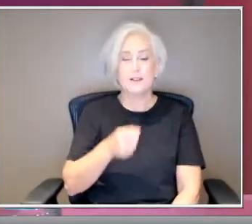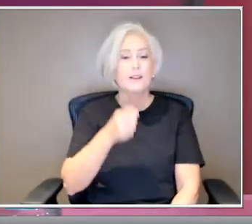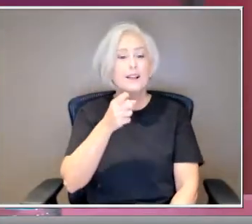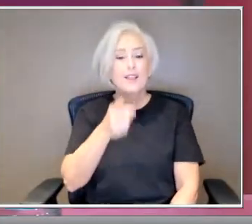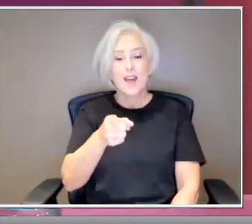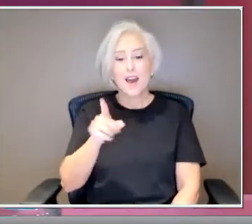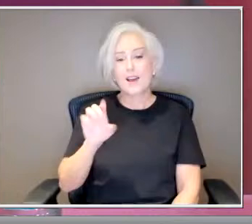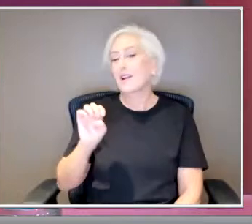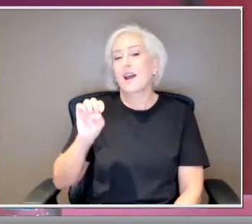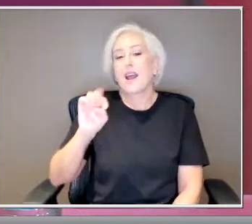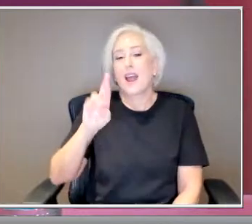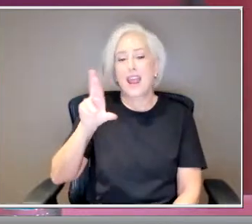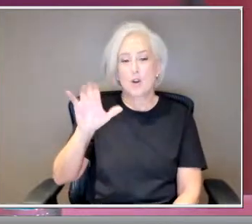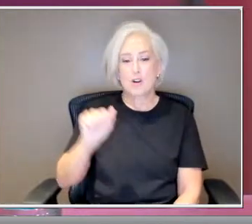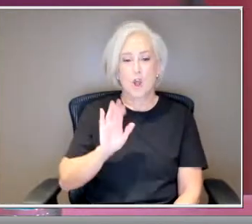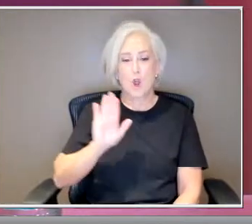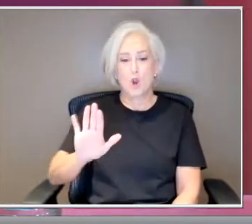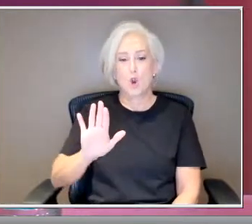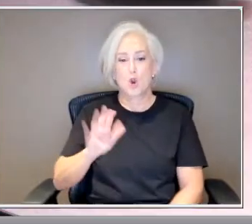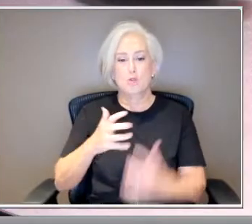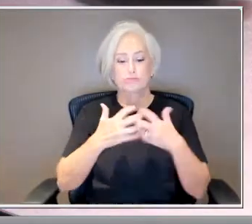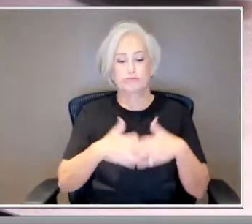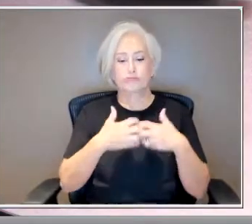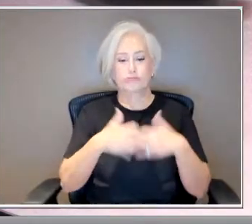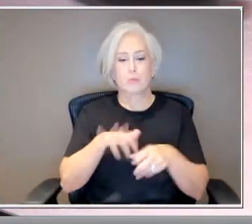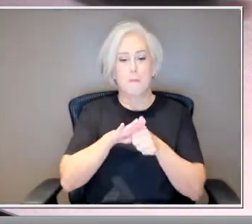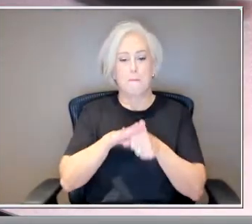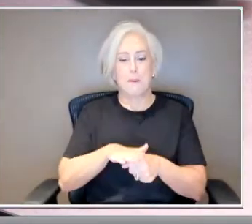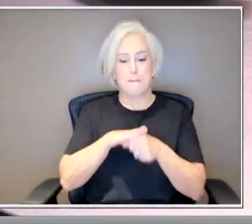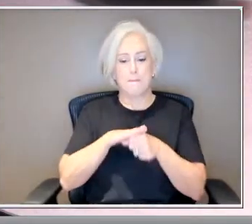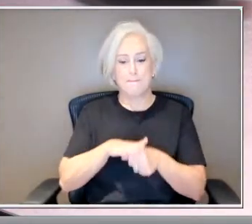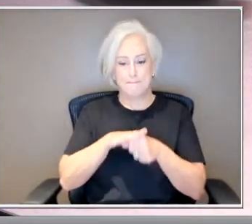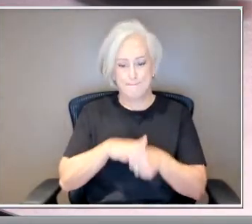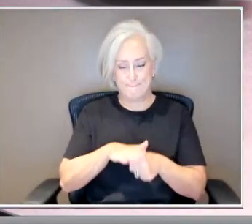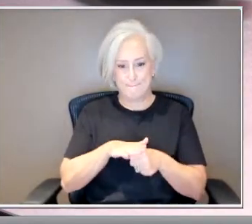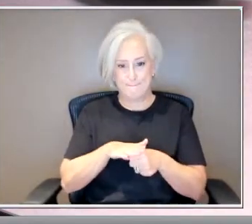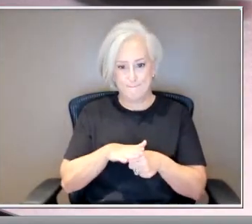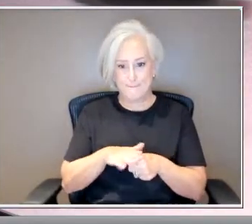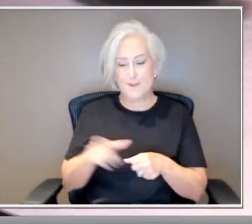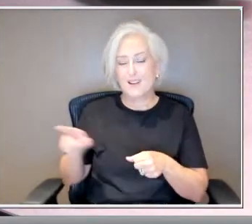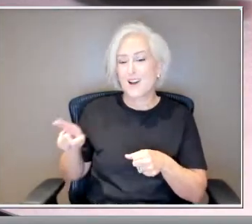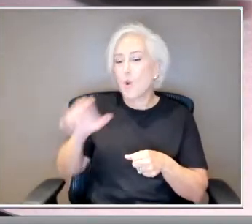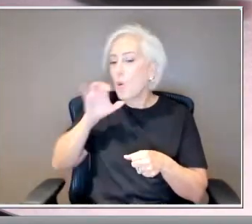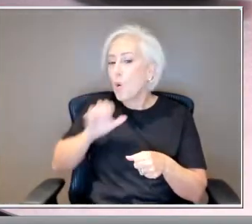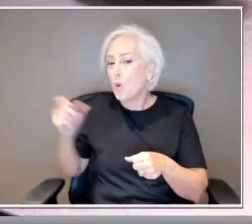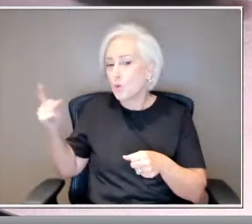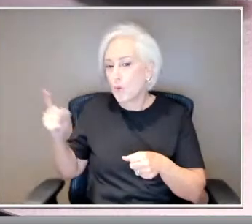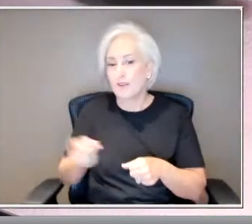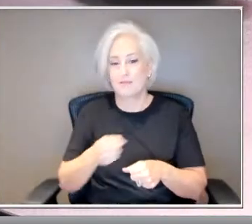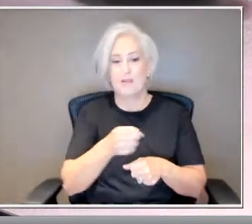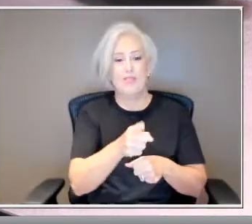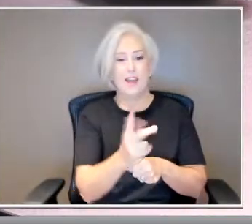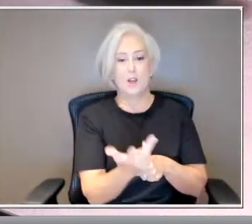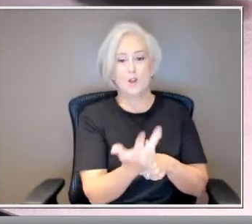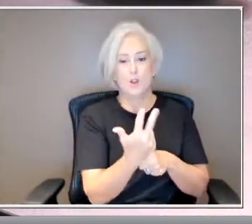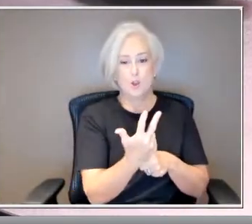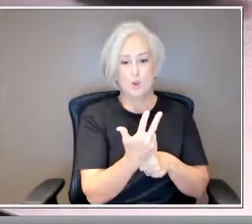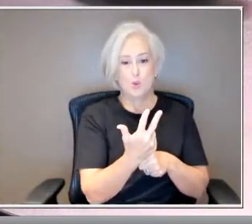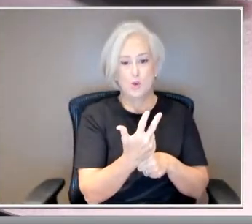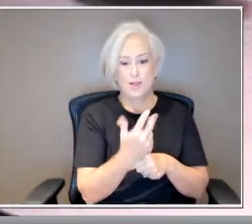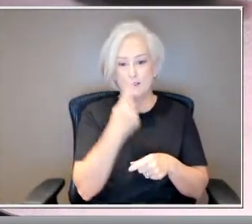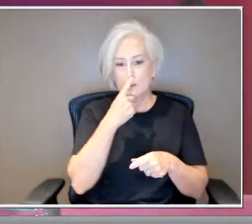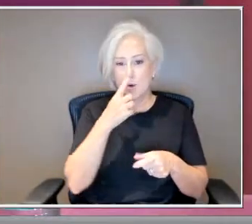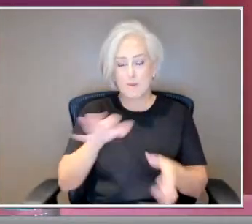pump. This is the old model, the HeartMate 2, and she has a HeartMate 3. Okay. Hold that up a little bit so we can